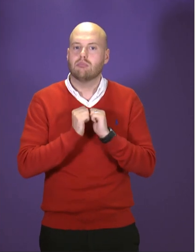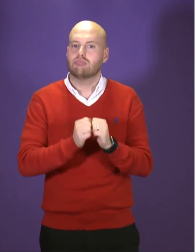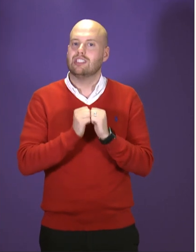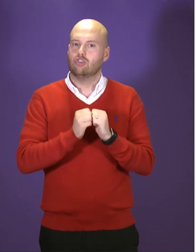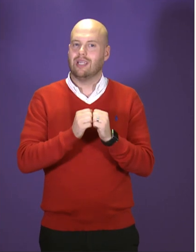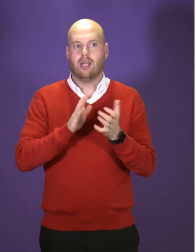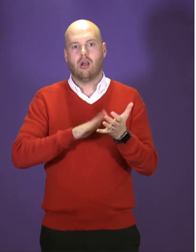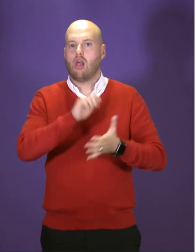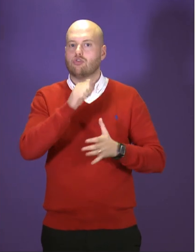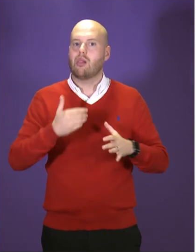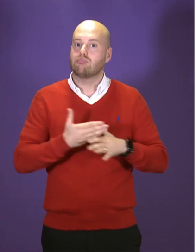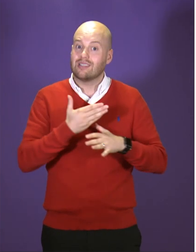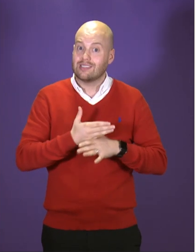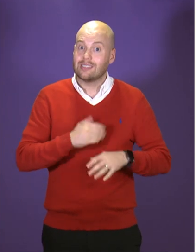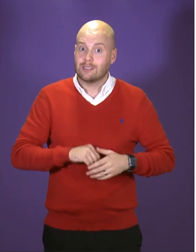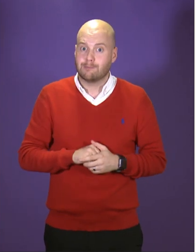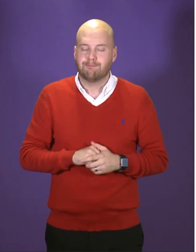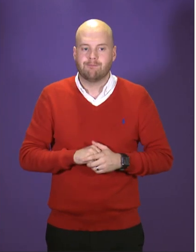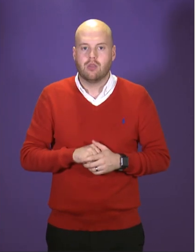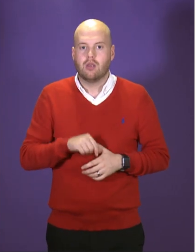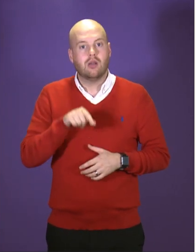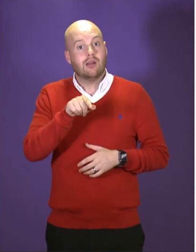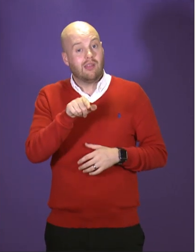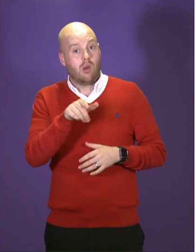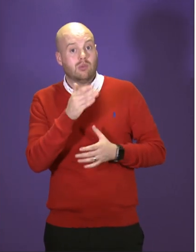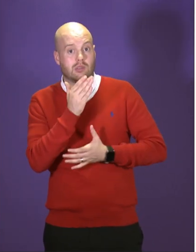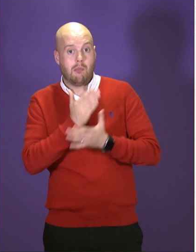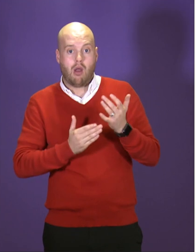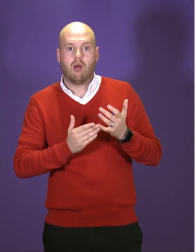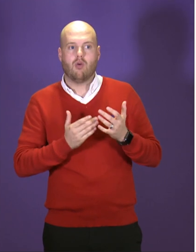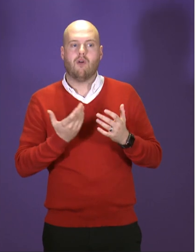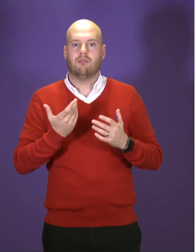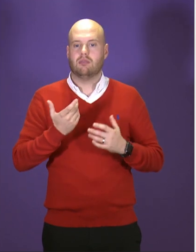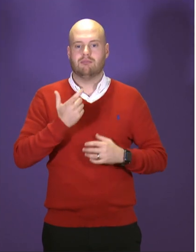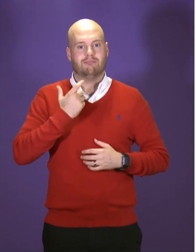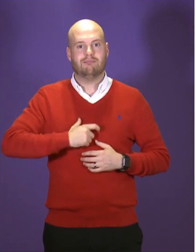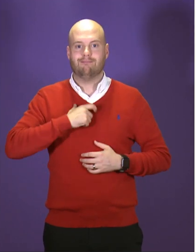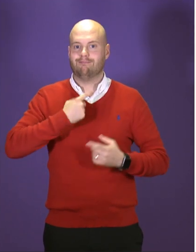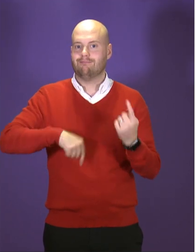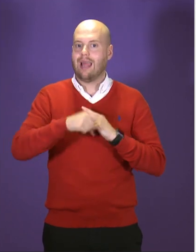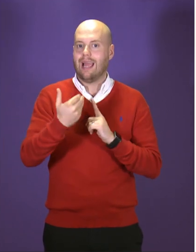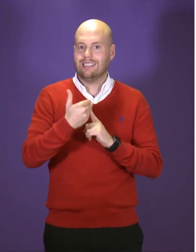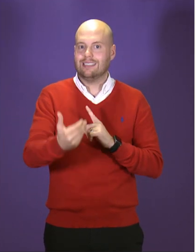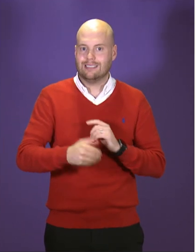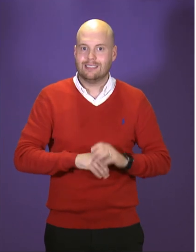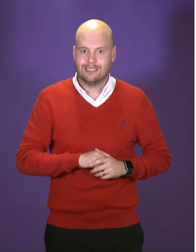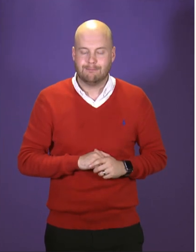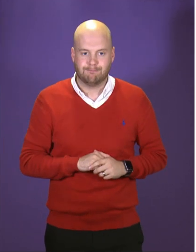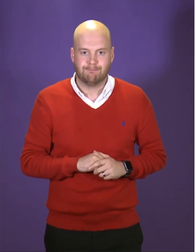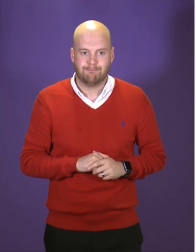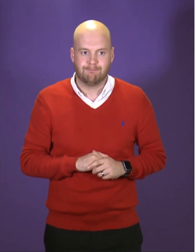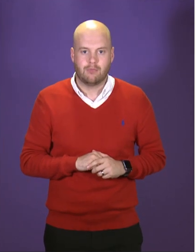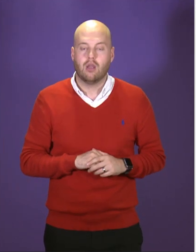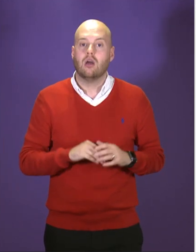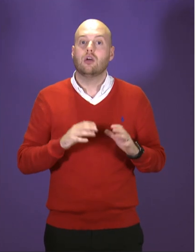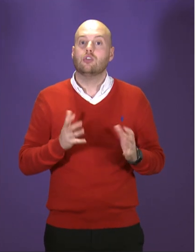practices. And it was part of the active construction of civic identity. So the argument was made in Manchester,